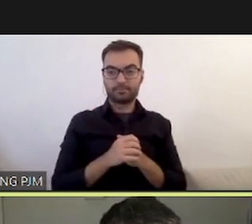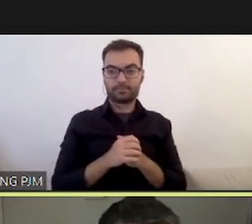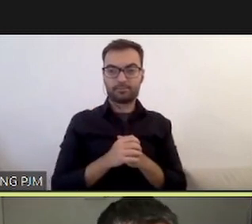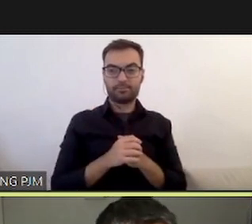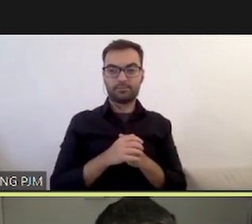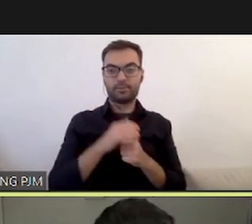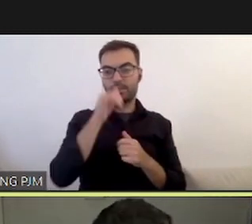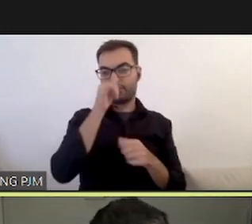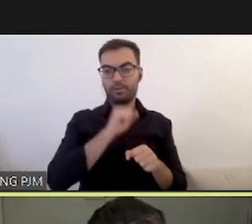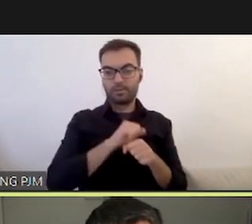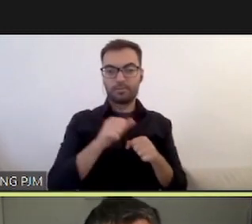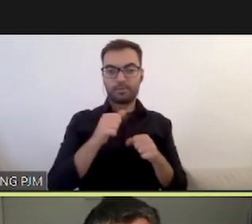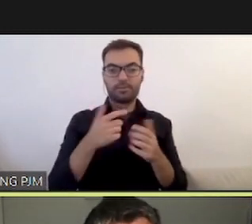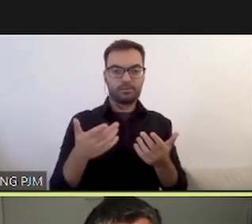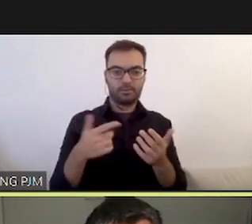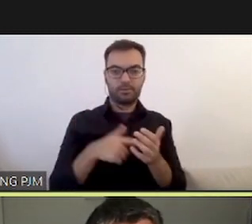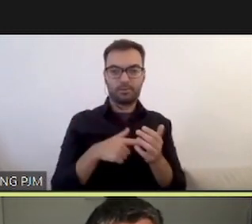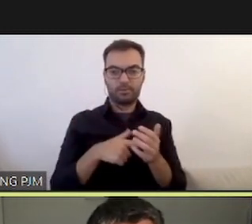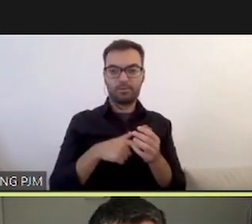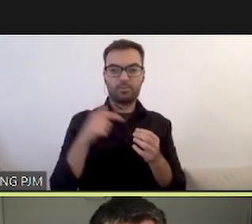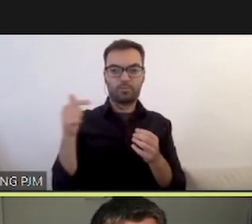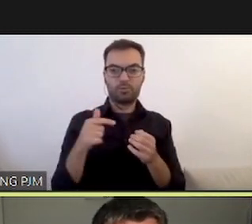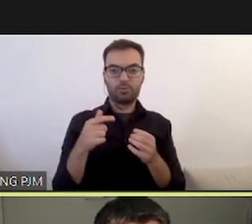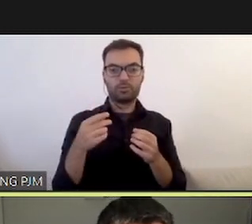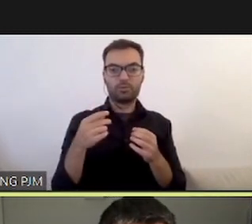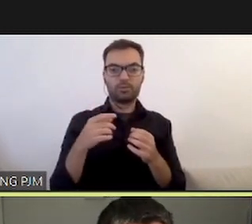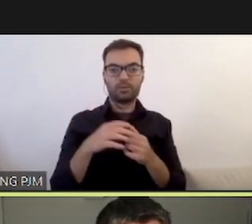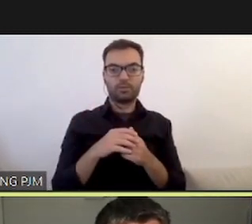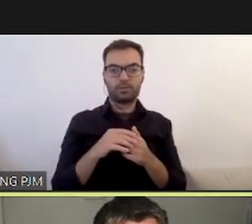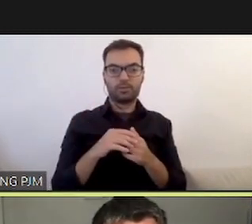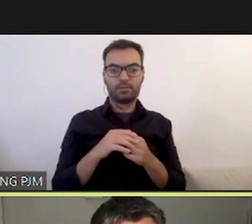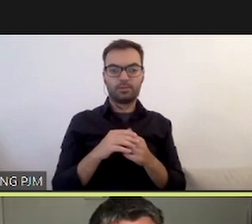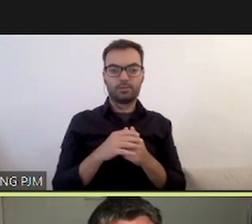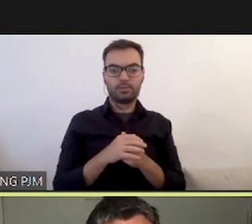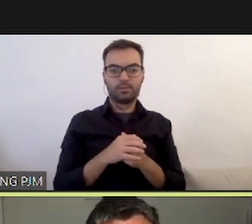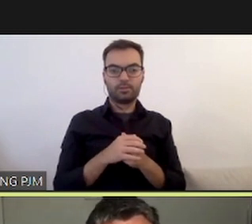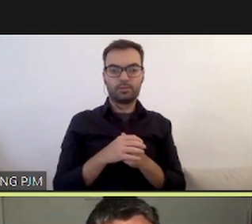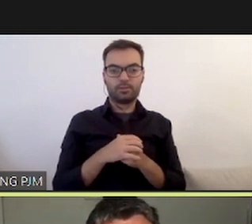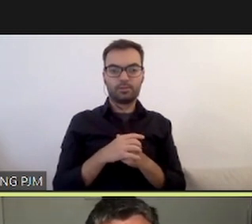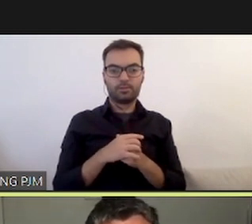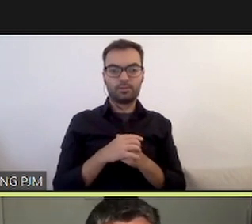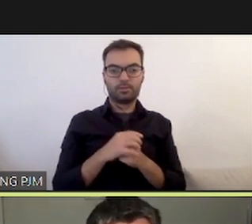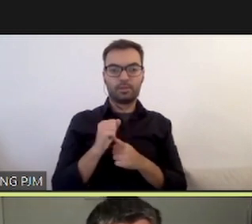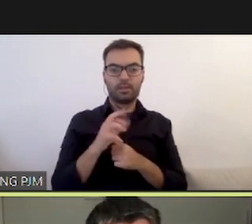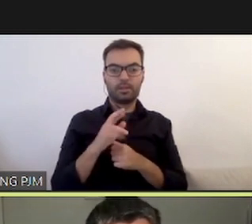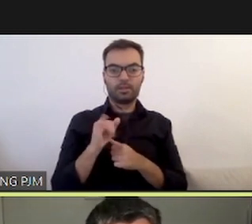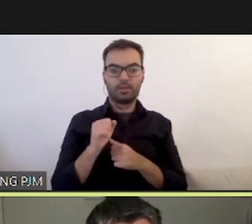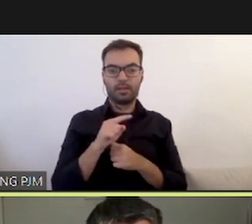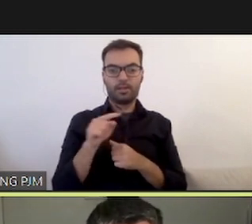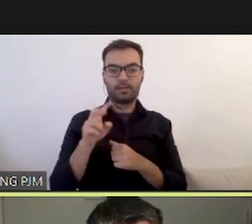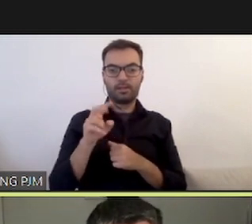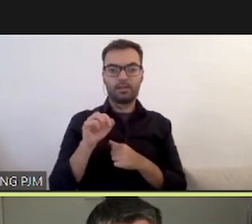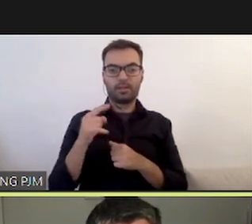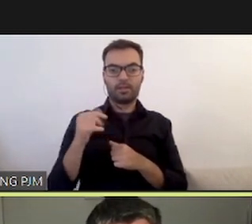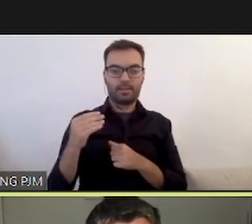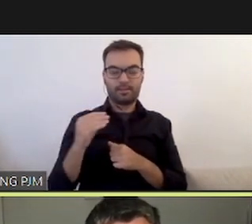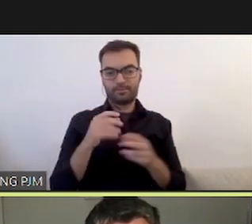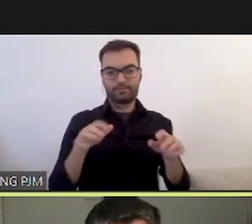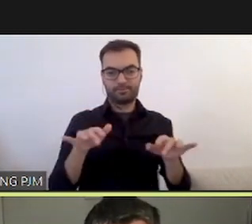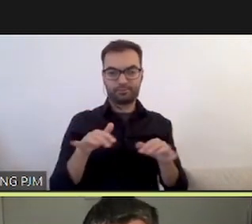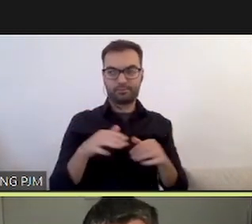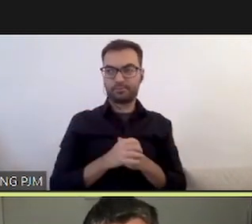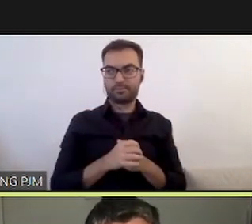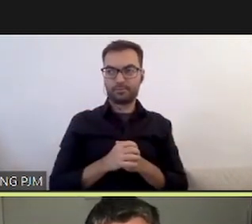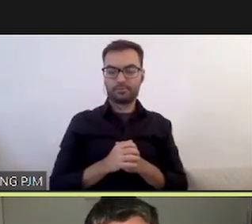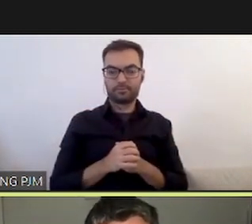be, then you need to define for the screen reader that this is area hidden